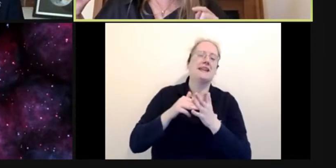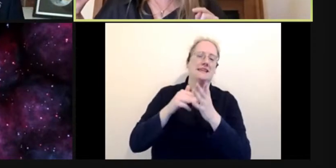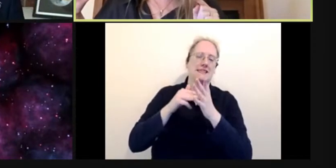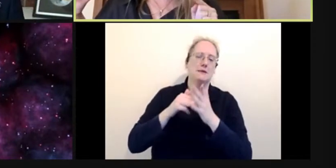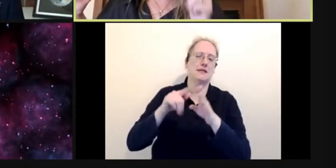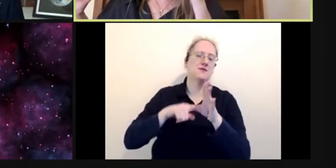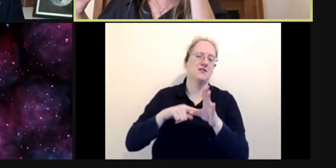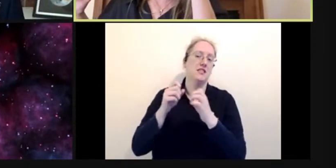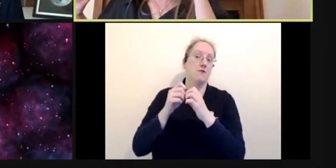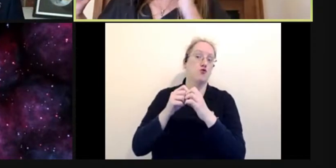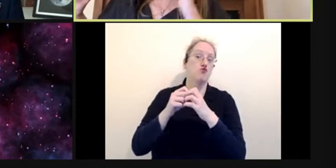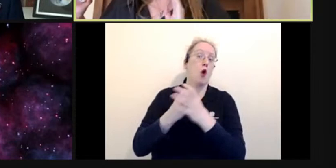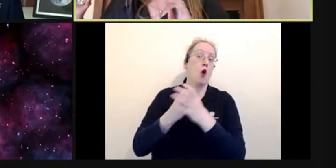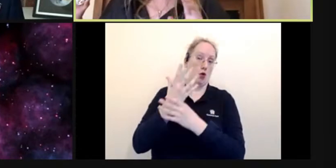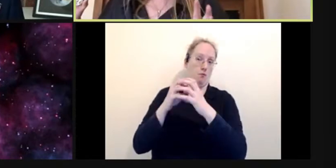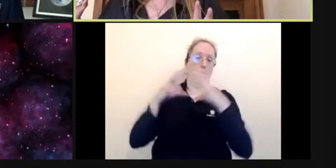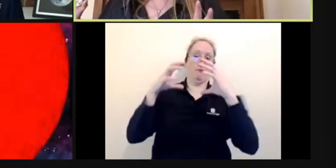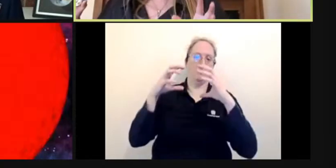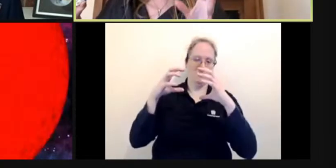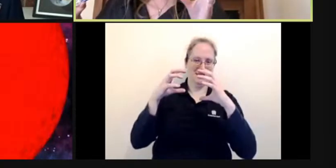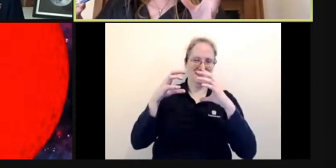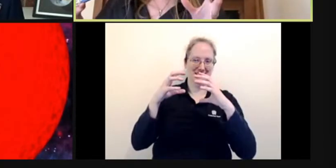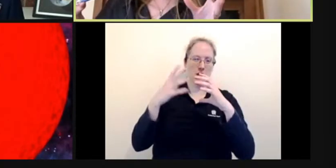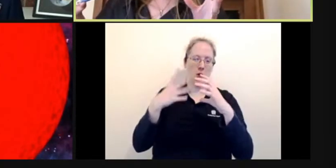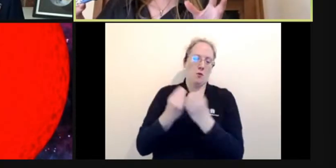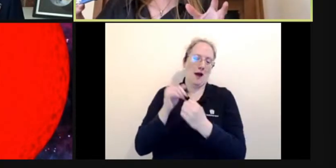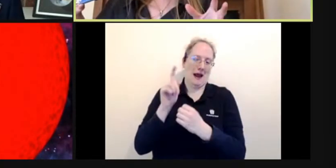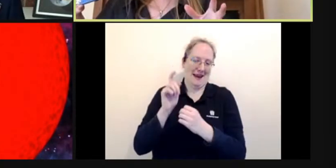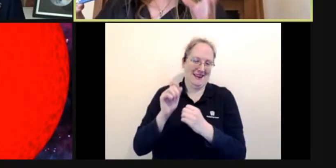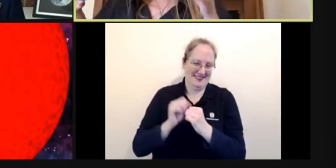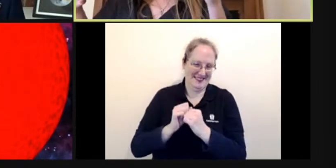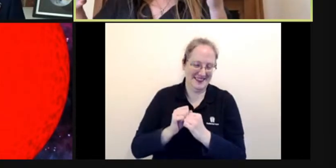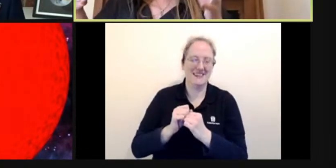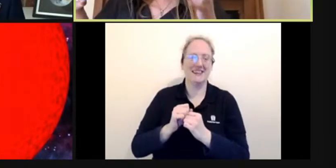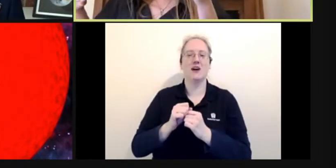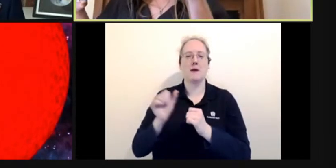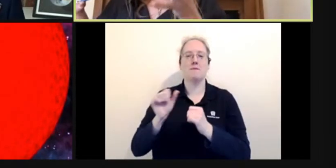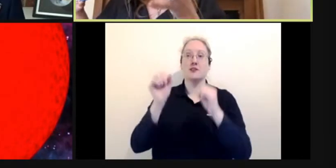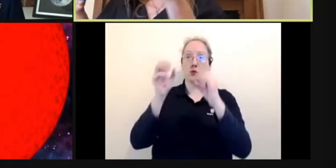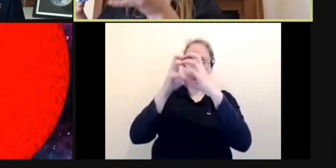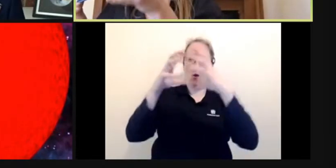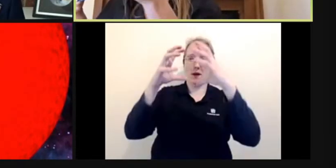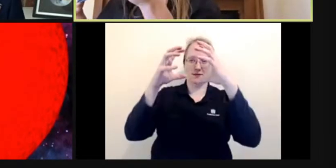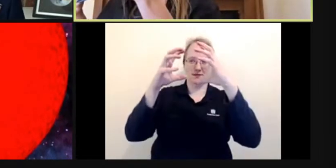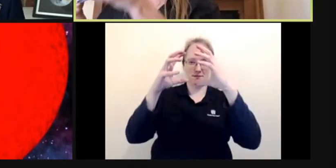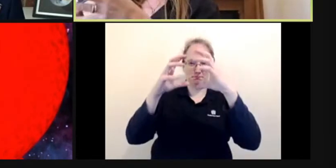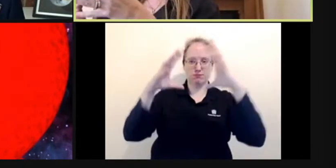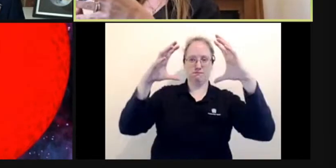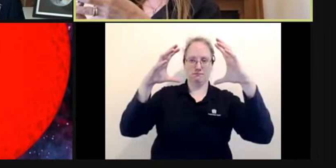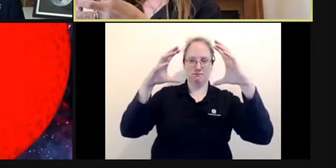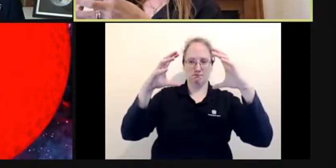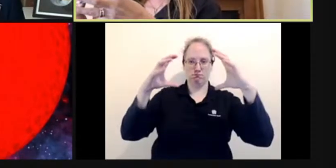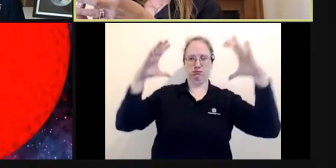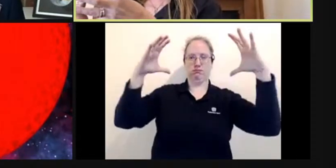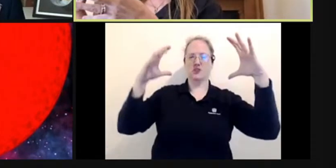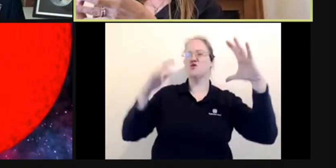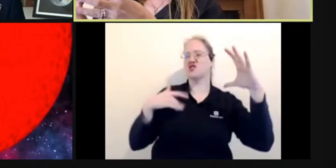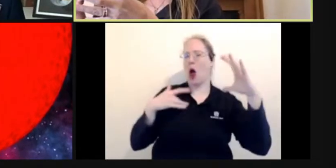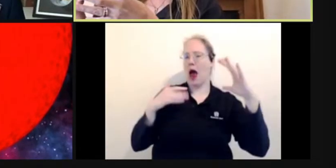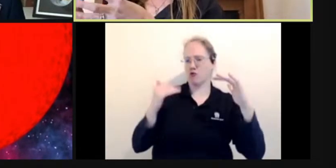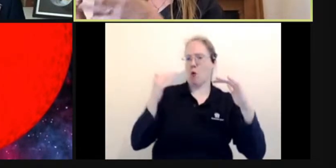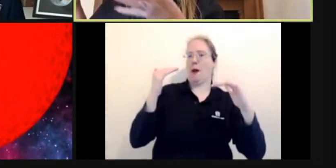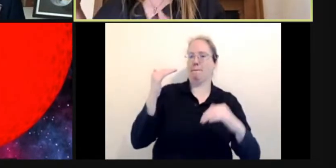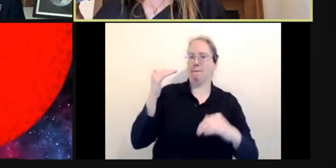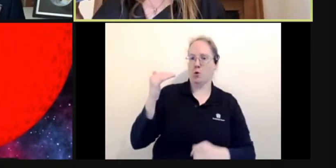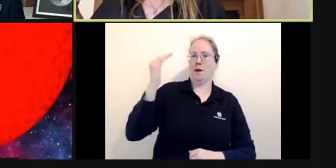one click, with one tap. Now, this is our pulsar growing through the phases of its life. It's